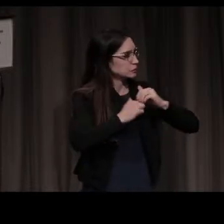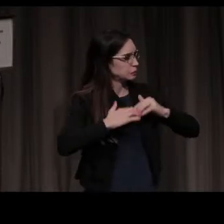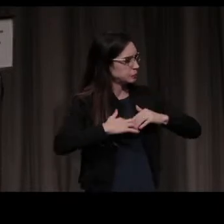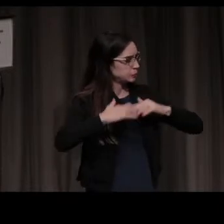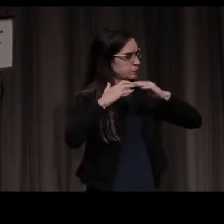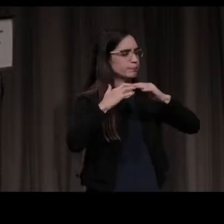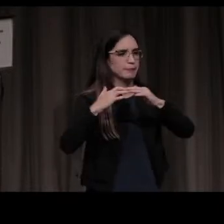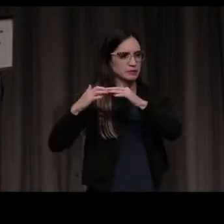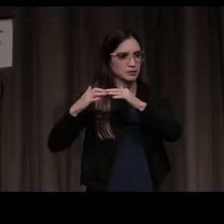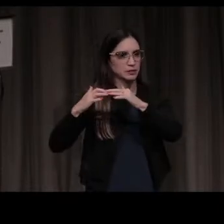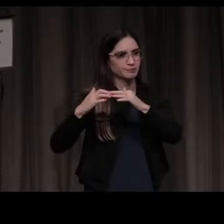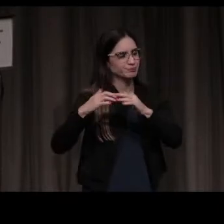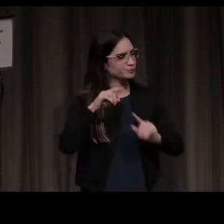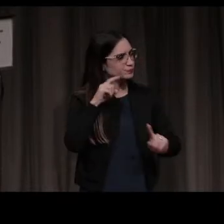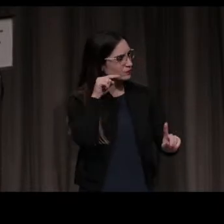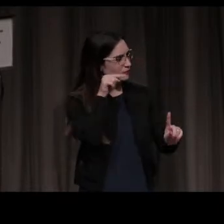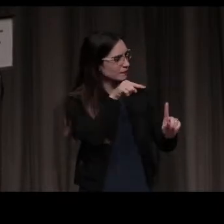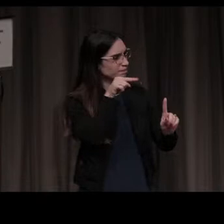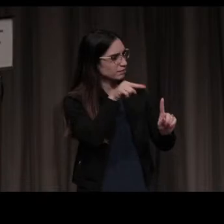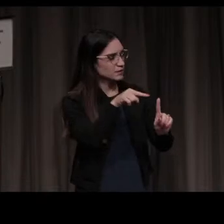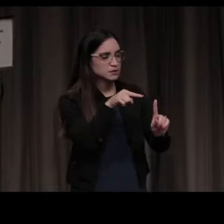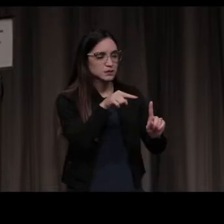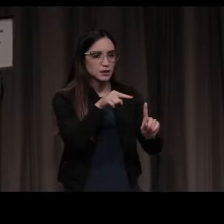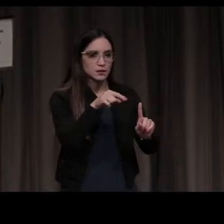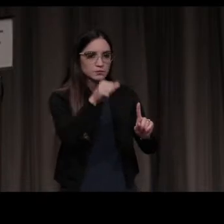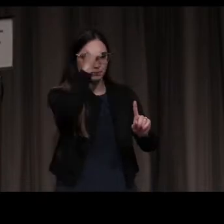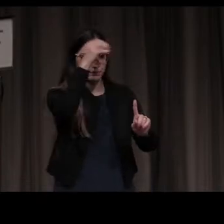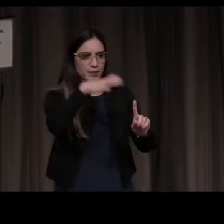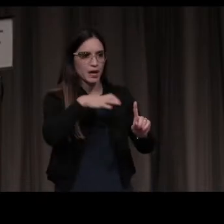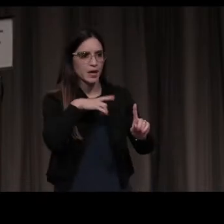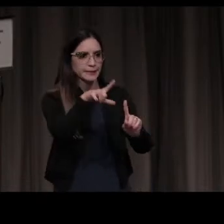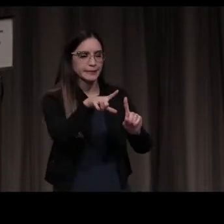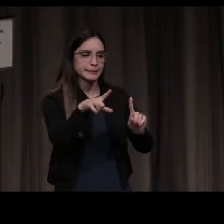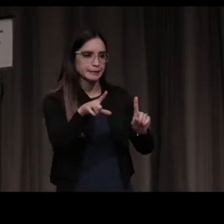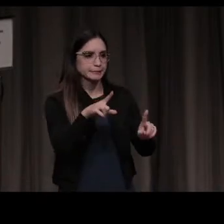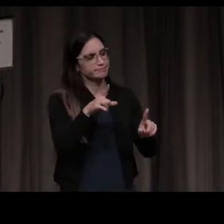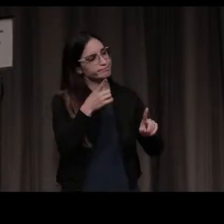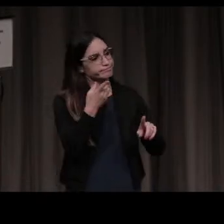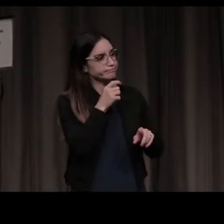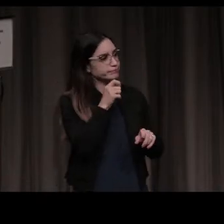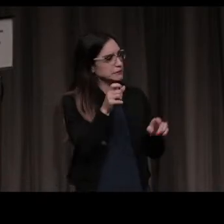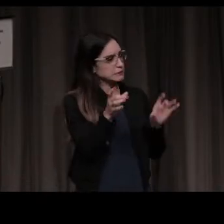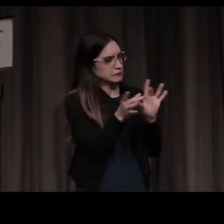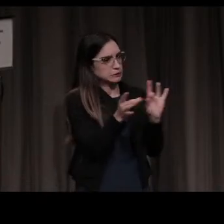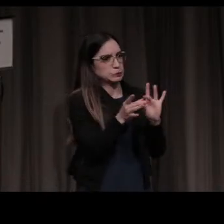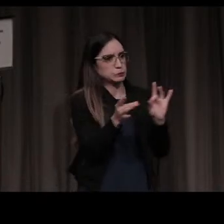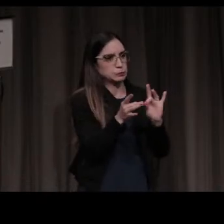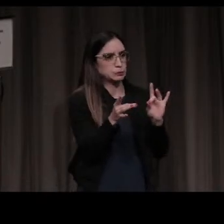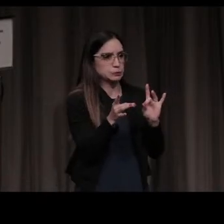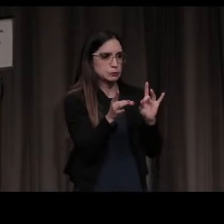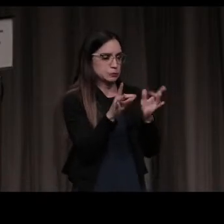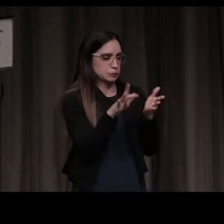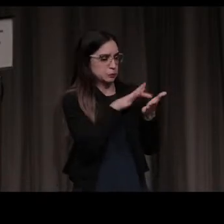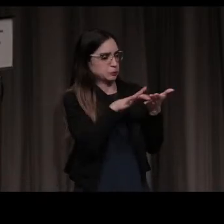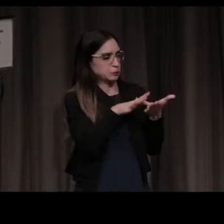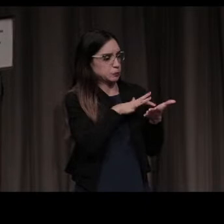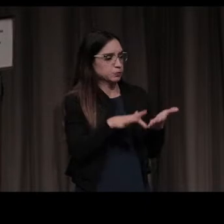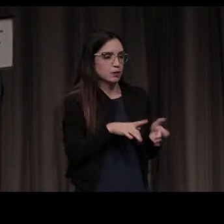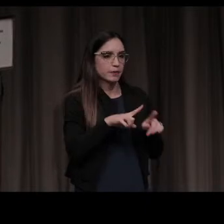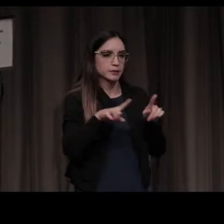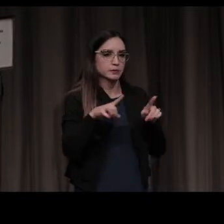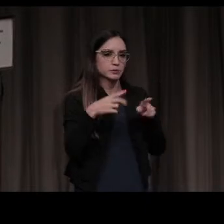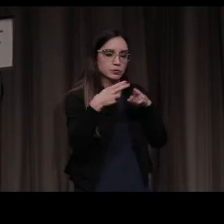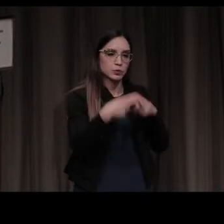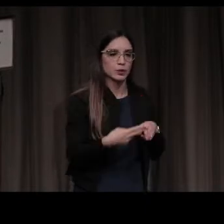whose media critique or media analysis that I've been really appreciating. Go check out this website. It's called